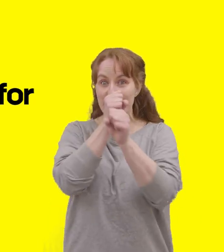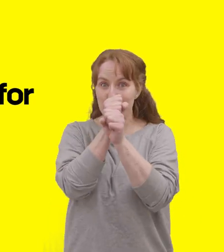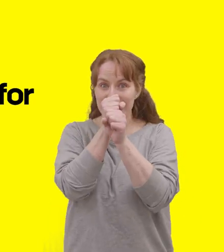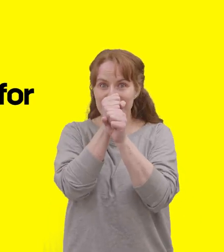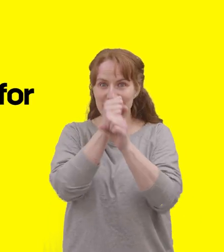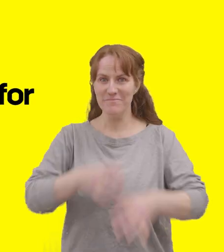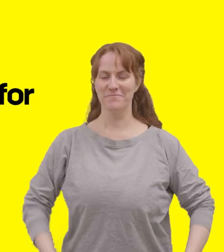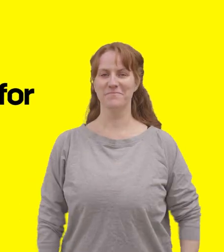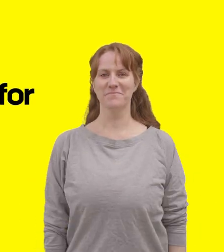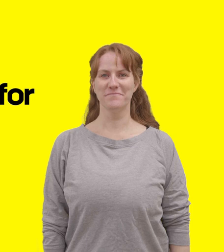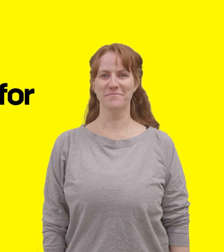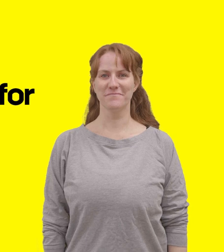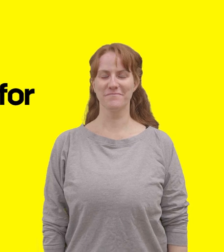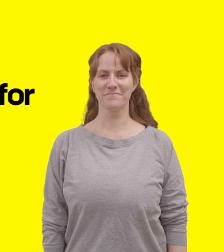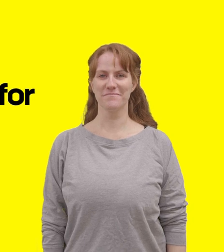and secret.